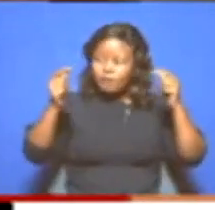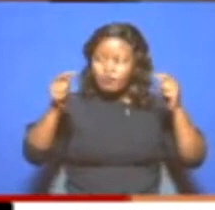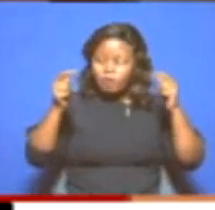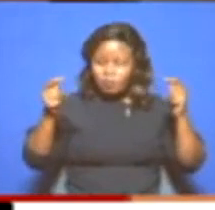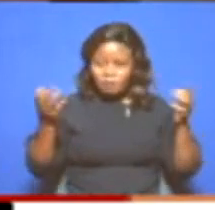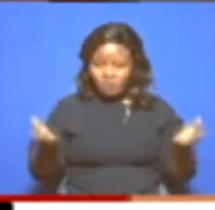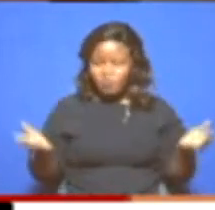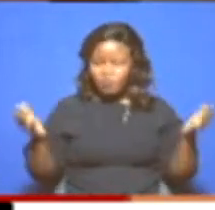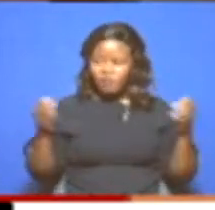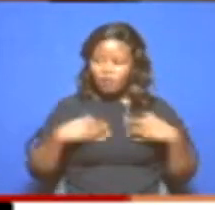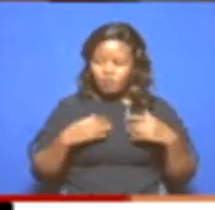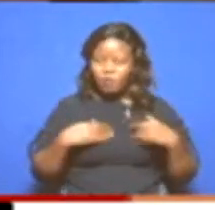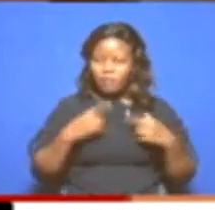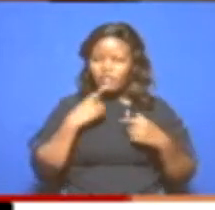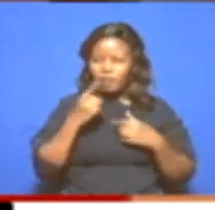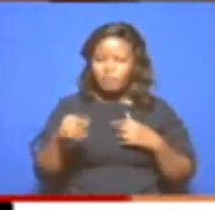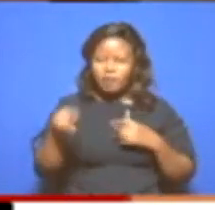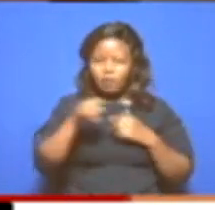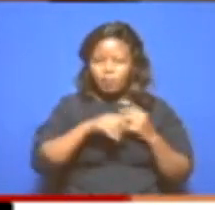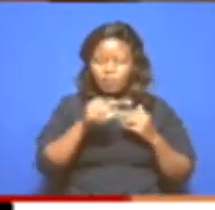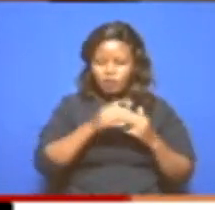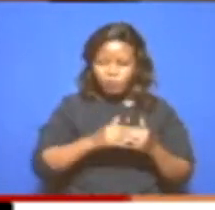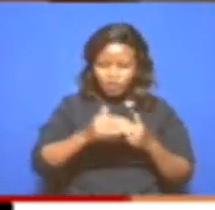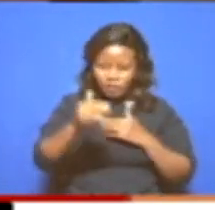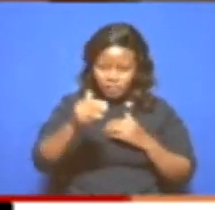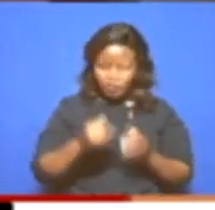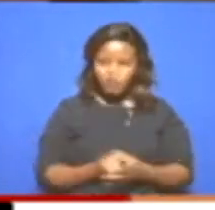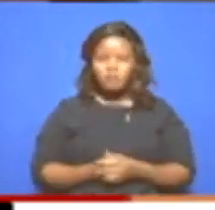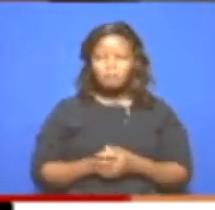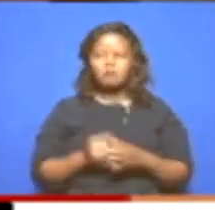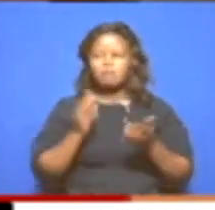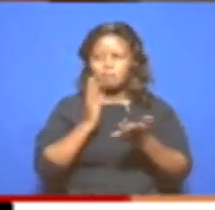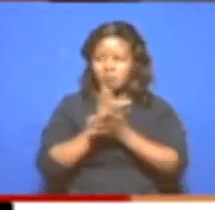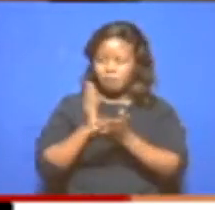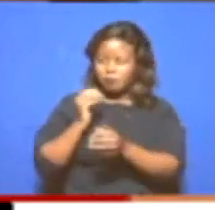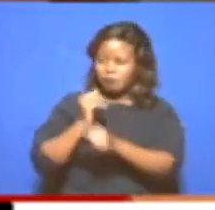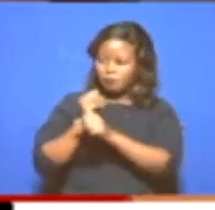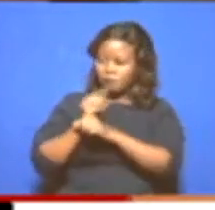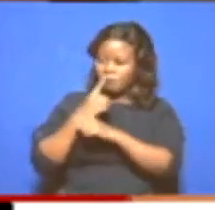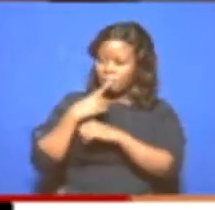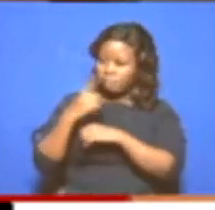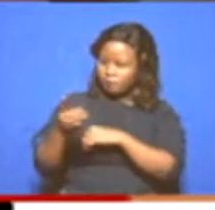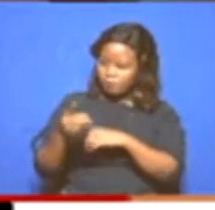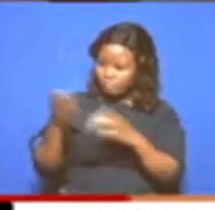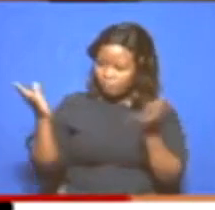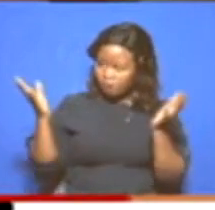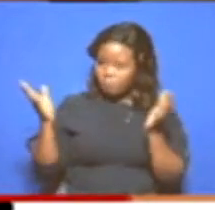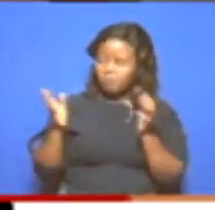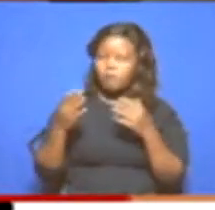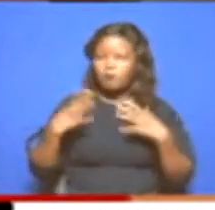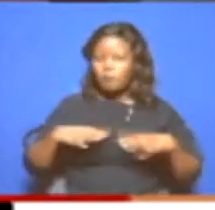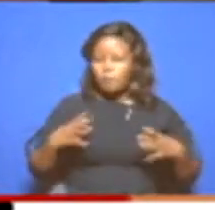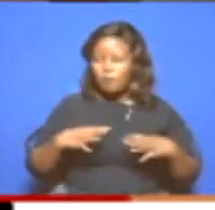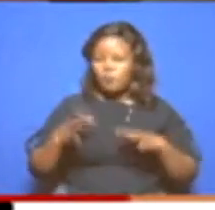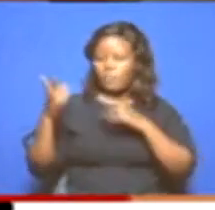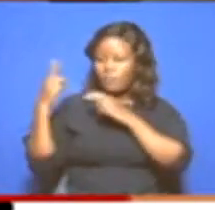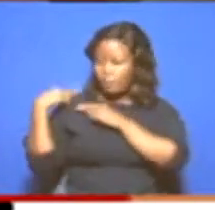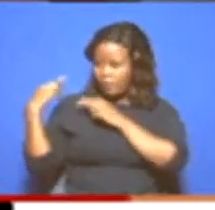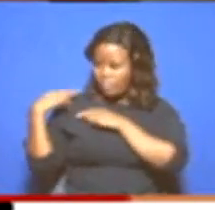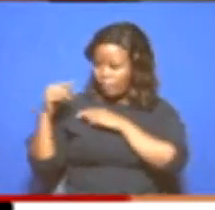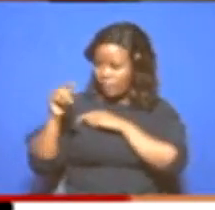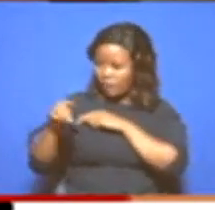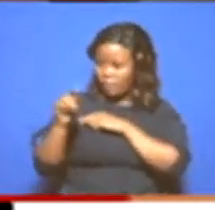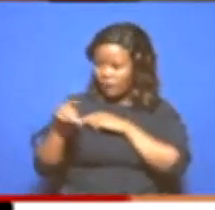will communicate to the Ministry of Education and the authorities to ensure that the perpetrators of that act are